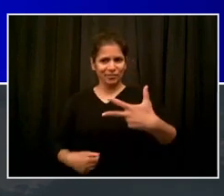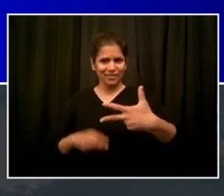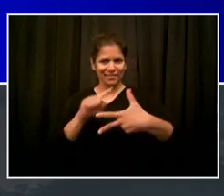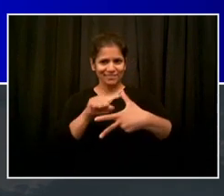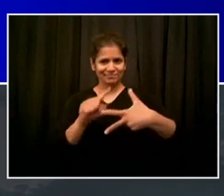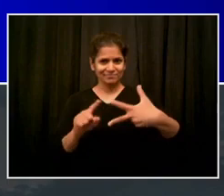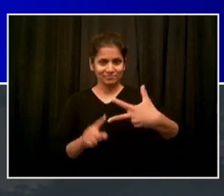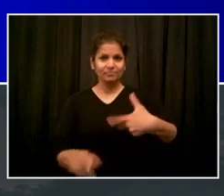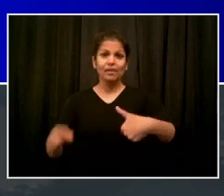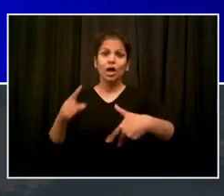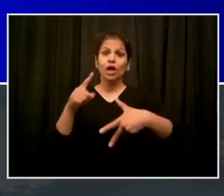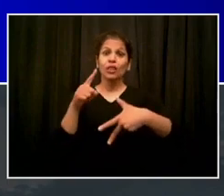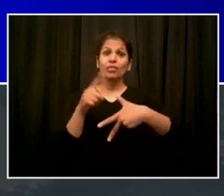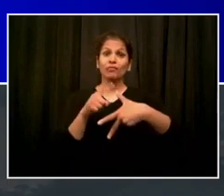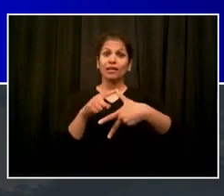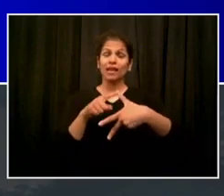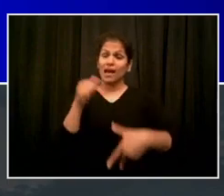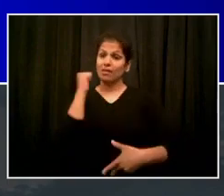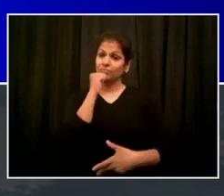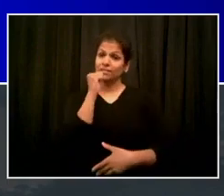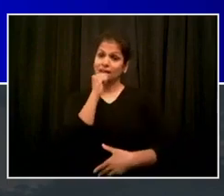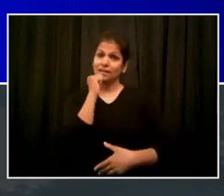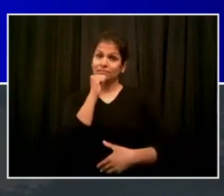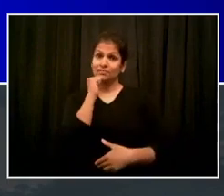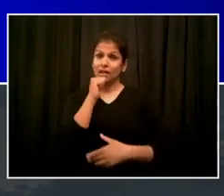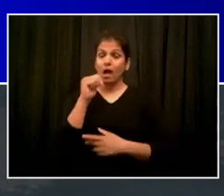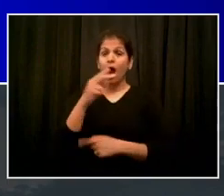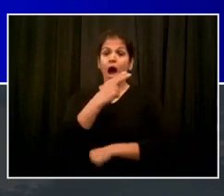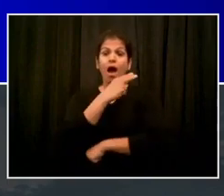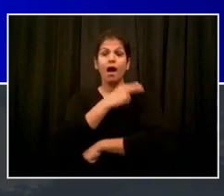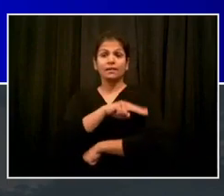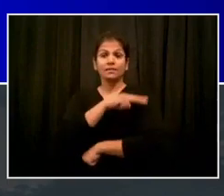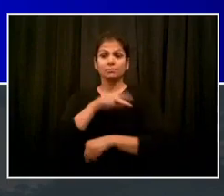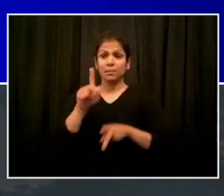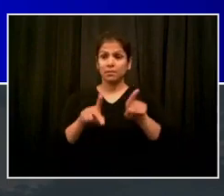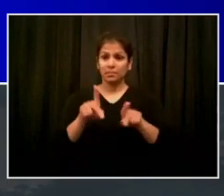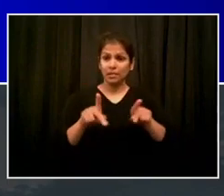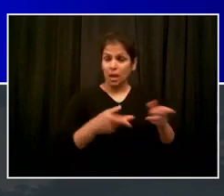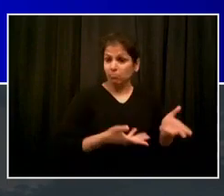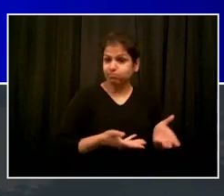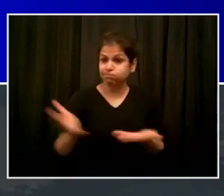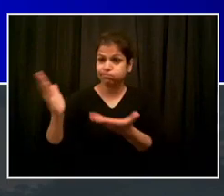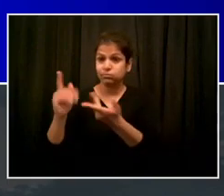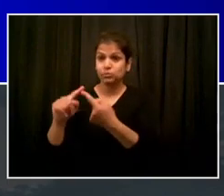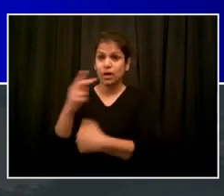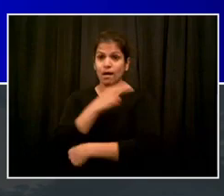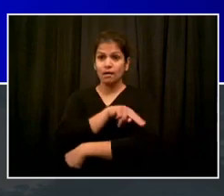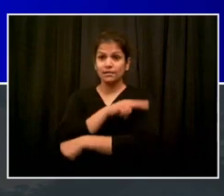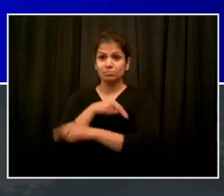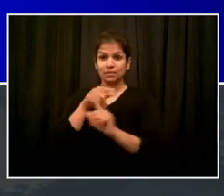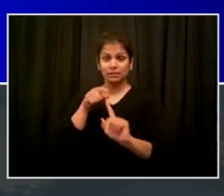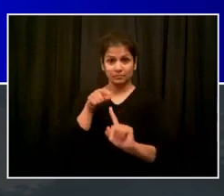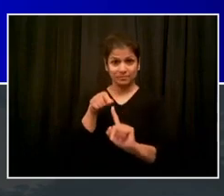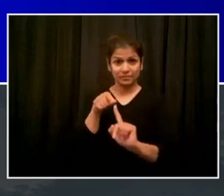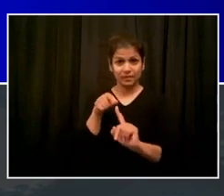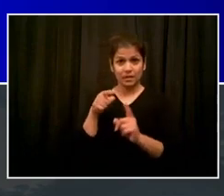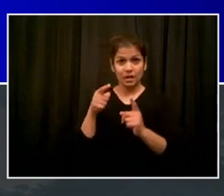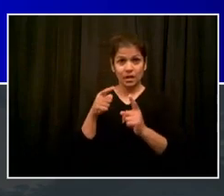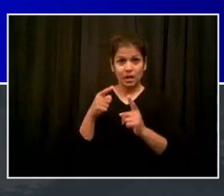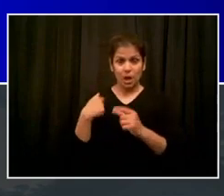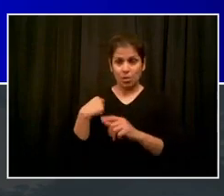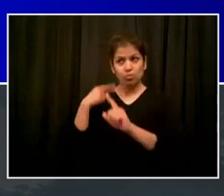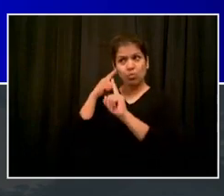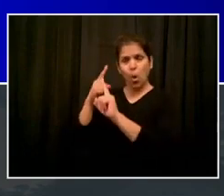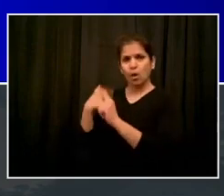of people admitted to hospitals for suspected COVID-19. So remember, need that threshold to be under 200 patients admitted per day.